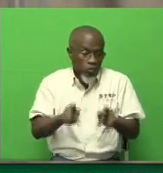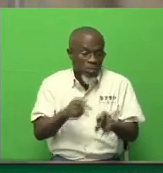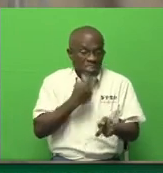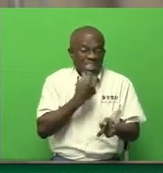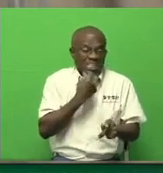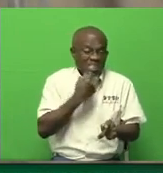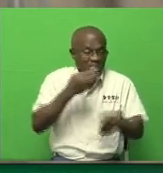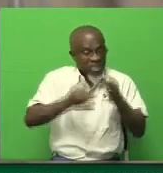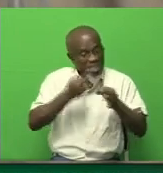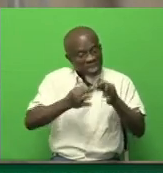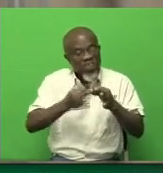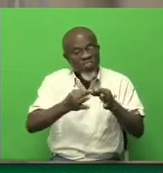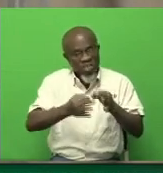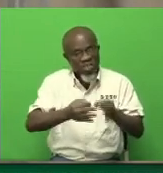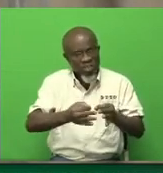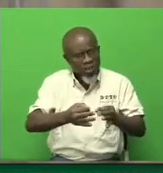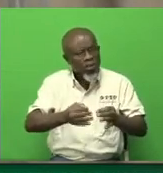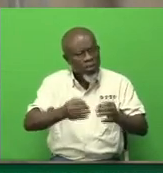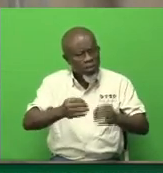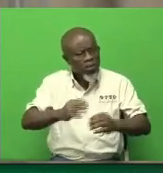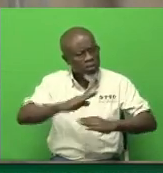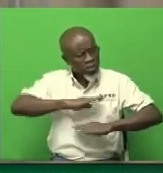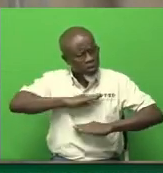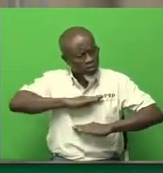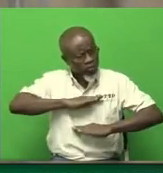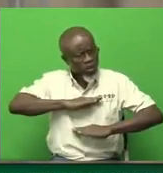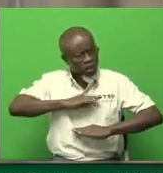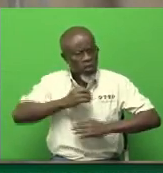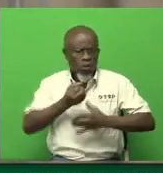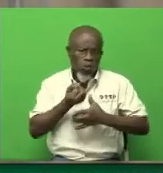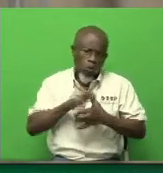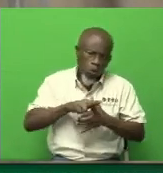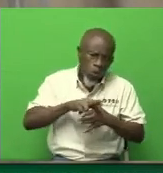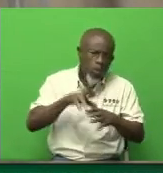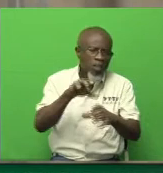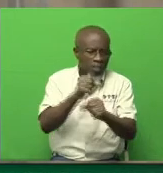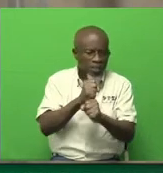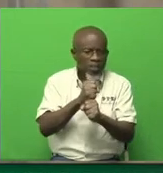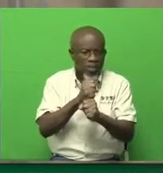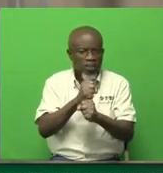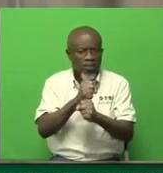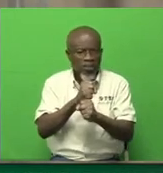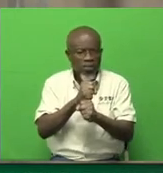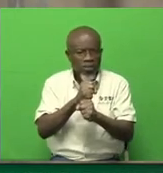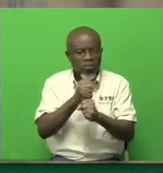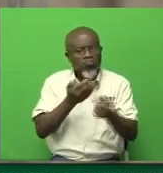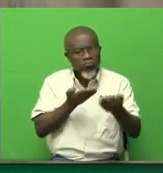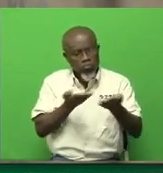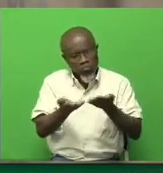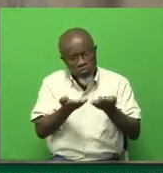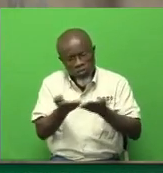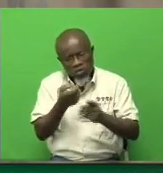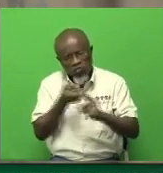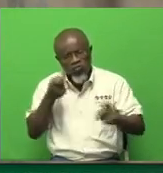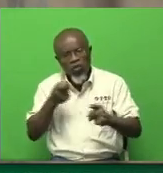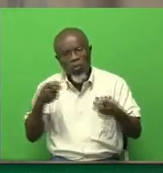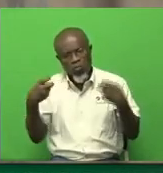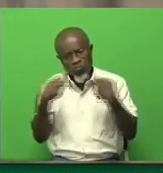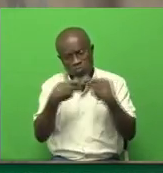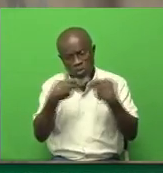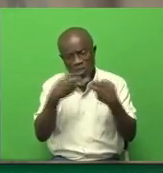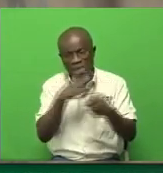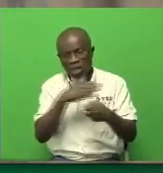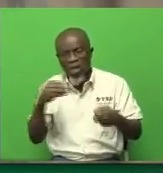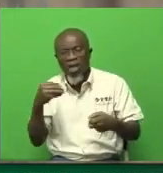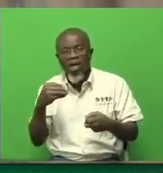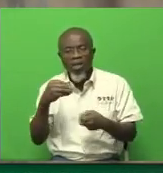they're actually receiving a satisfactory silence please Supply from both Vasa and tea and Tech Mr